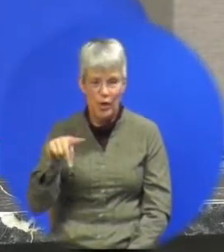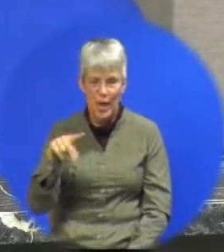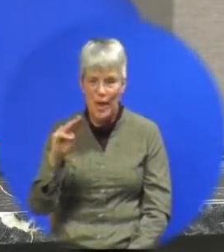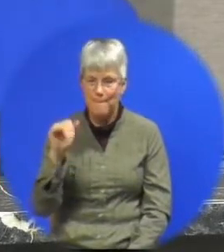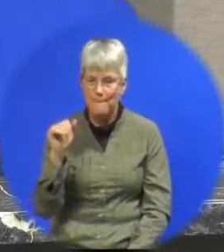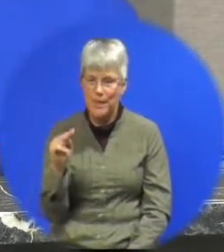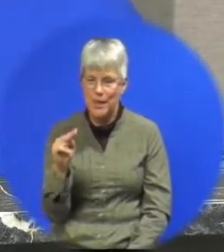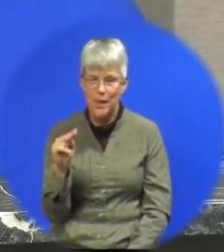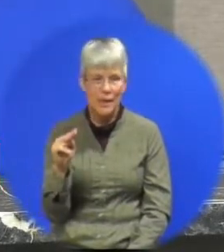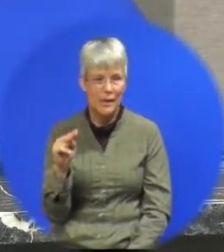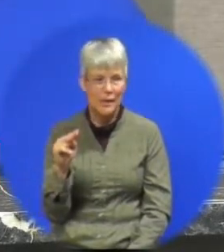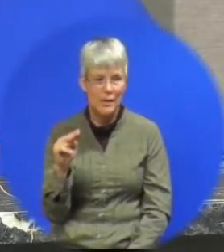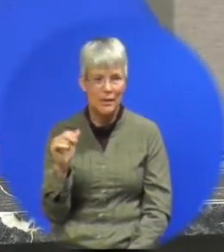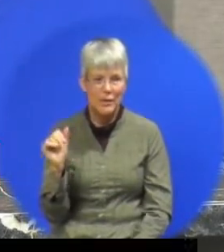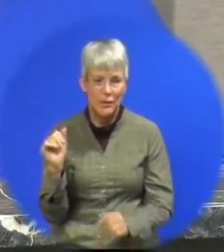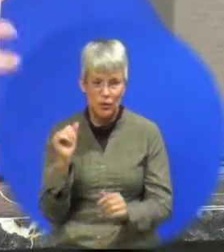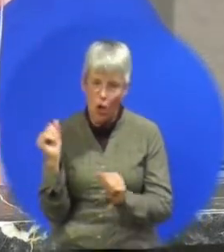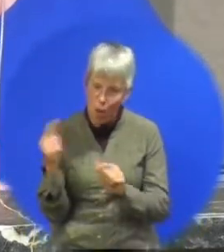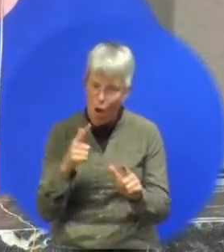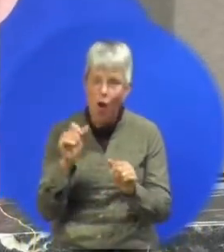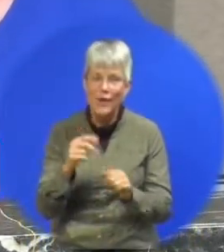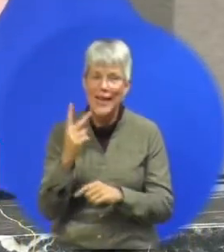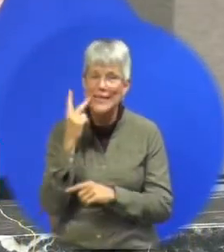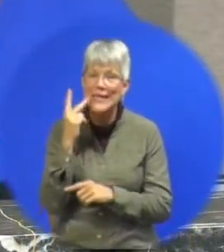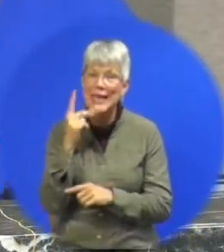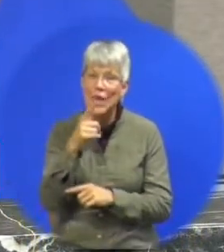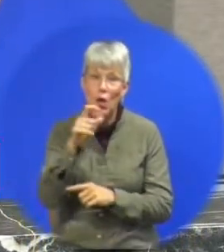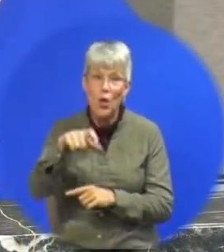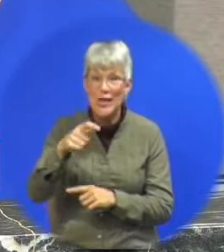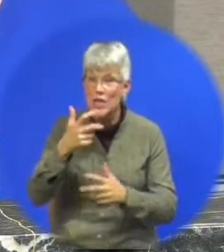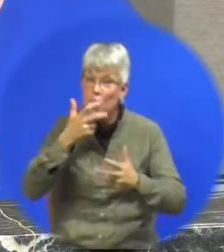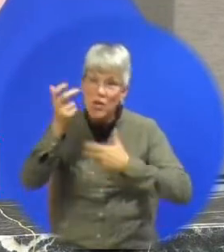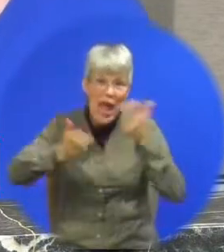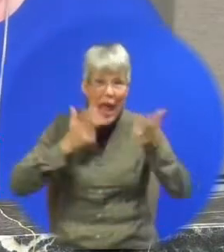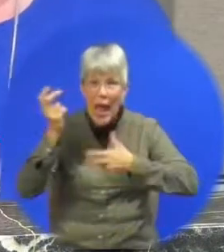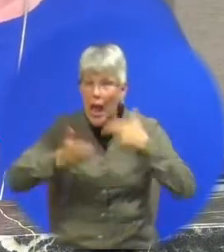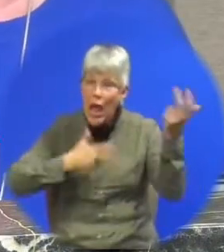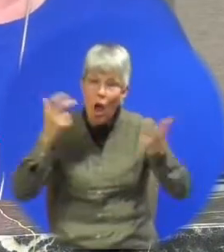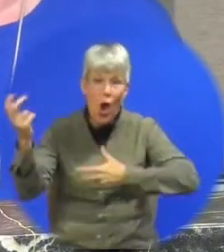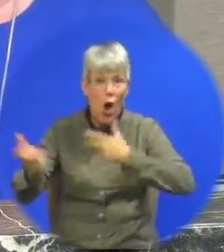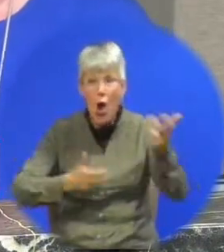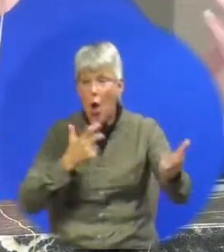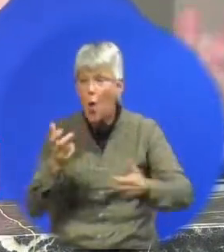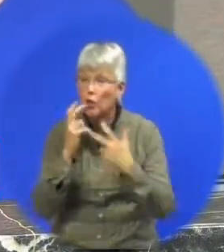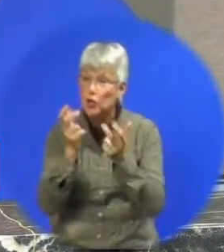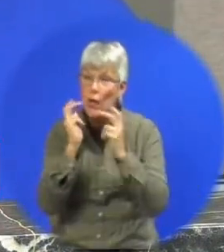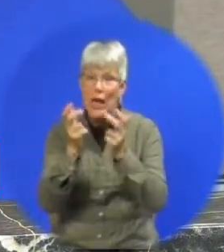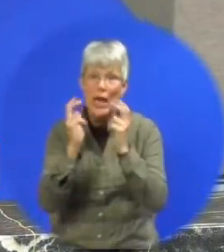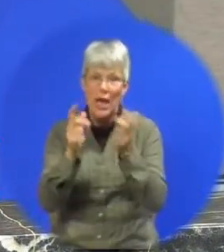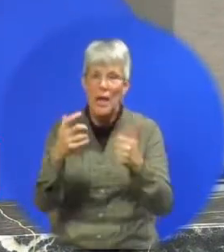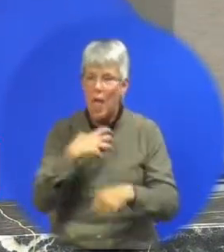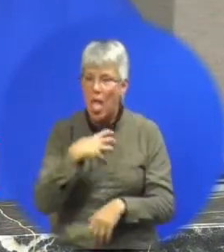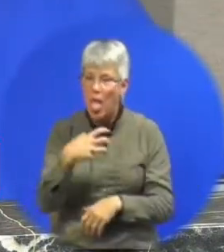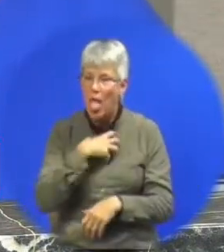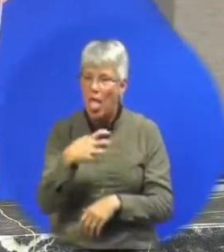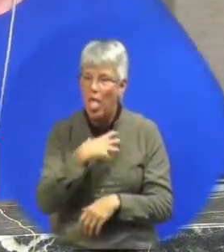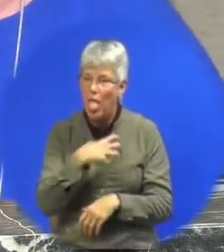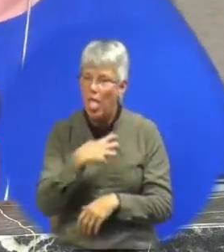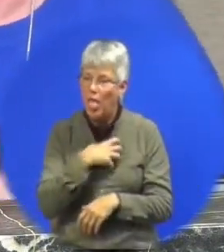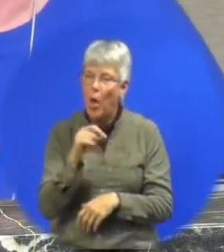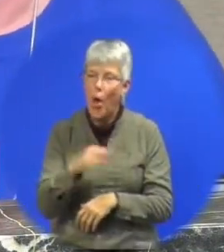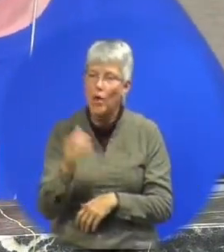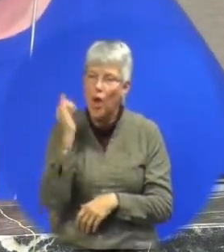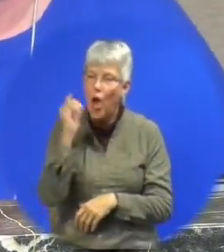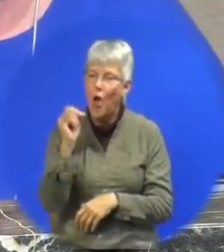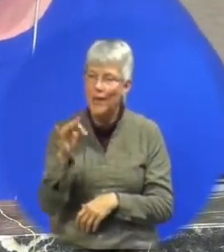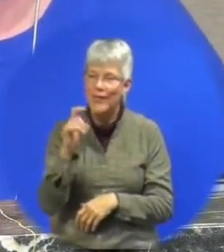here so everybody can see your face, so everybody knows who to yell and scream at when they're unhappy, who to call if they need their driveway scraped, all